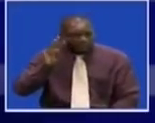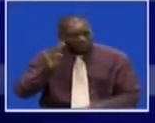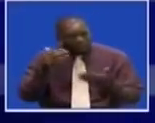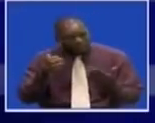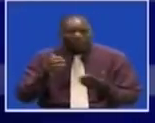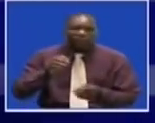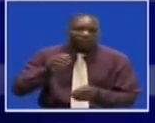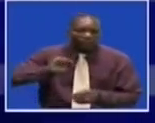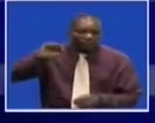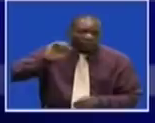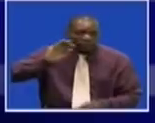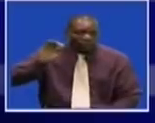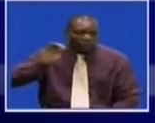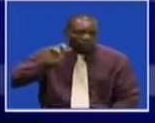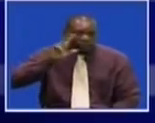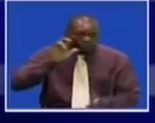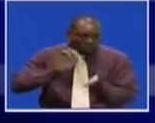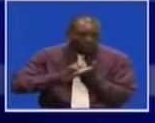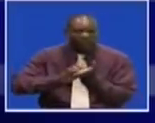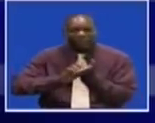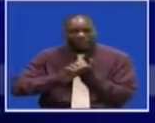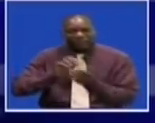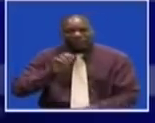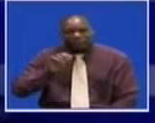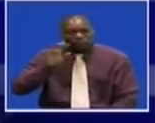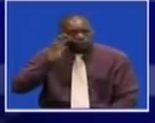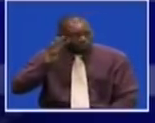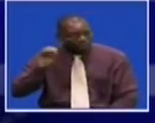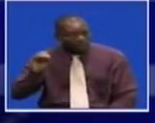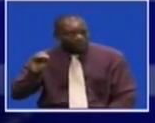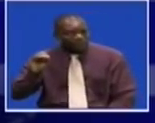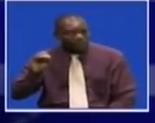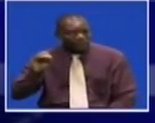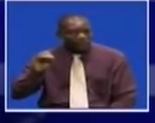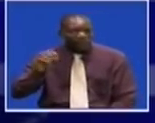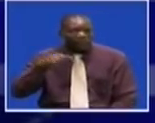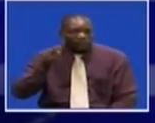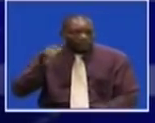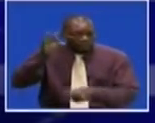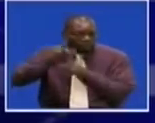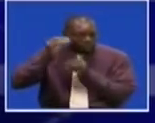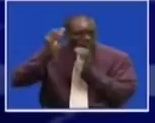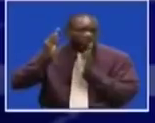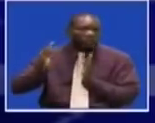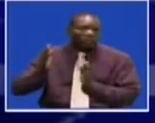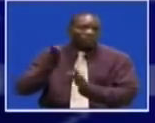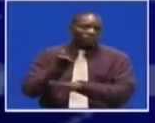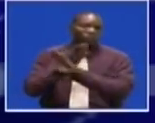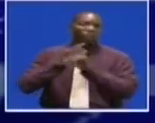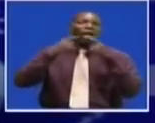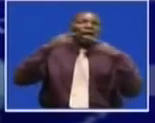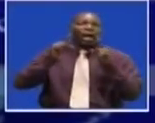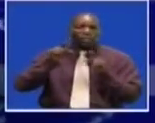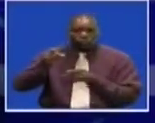got 3,640. Retaining officer Joseph Kanyemba, who had earlier declared Mr.